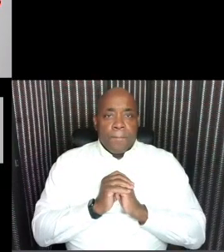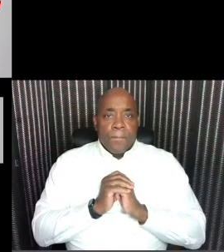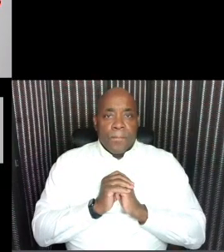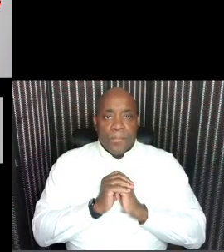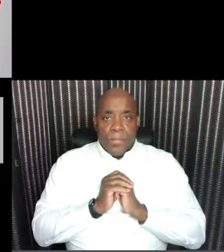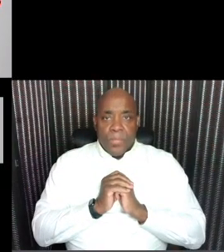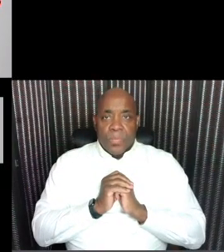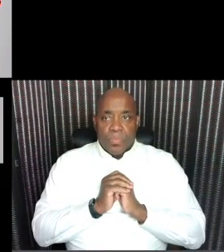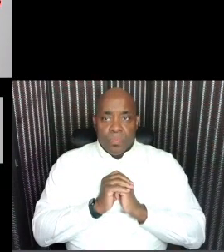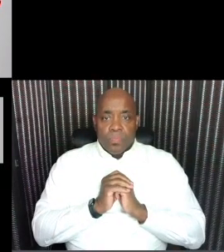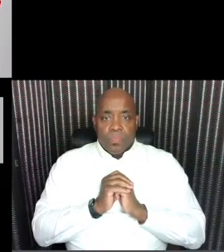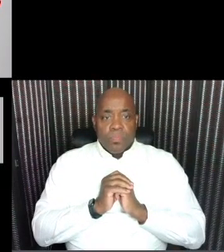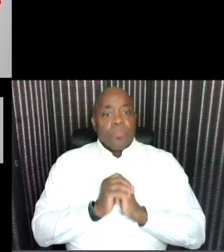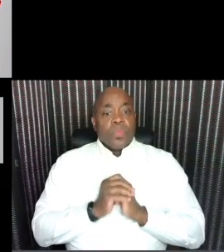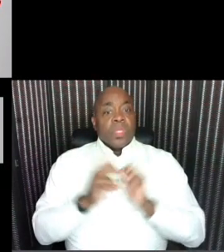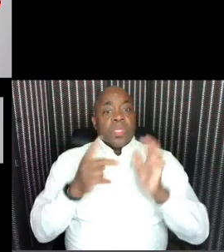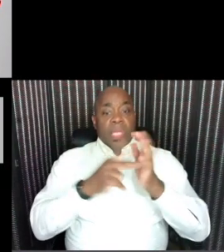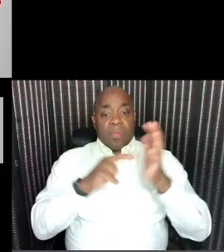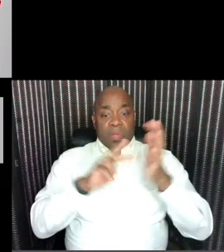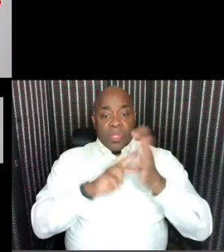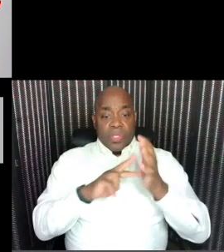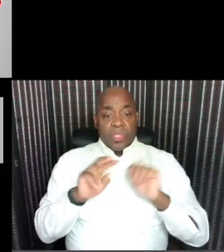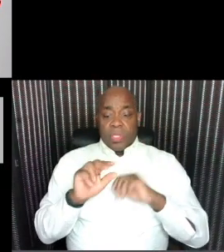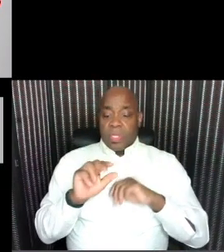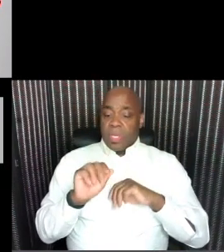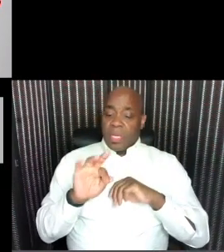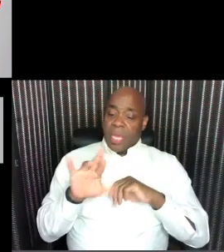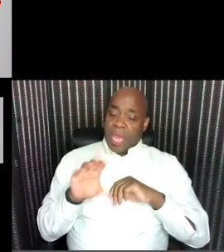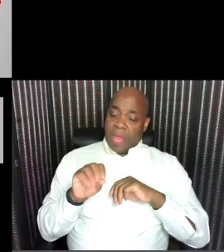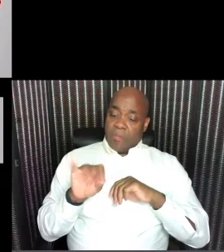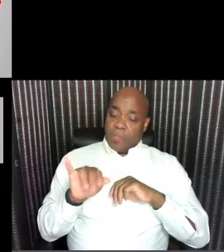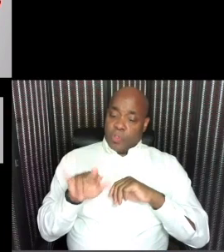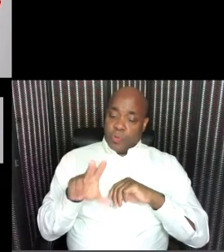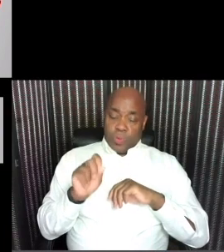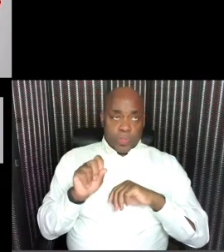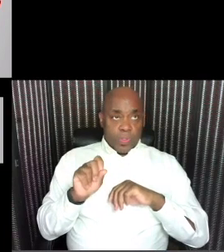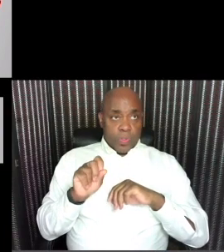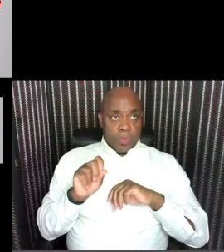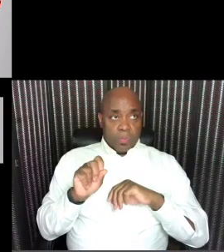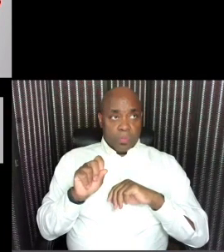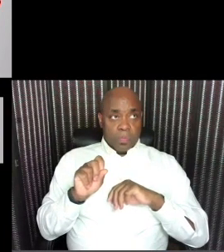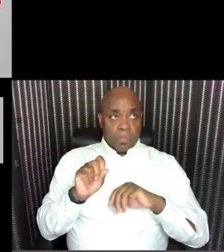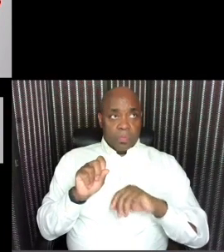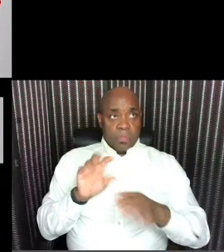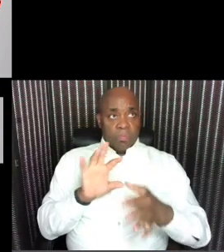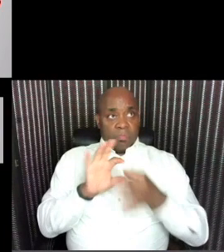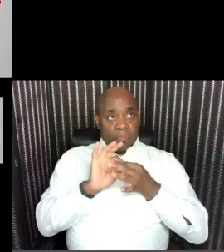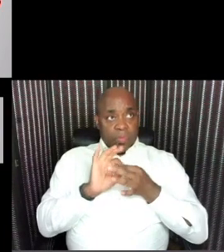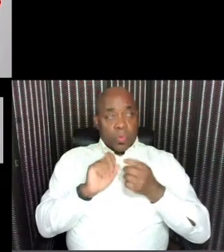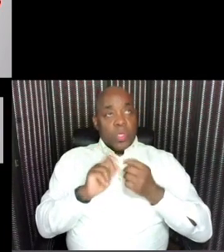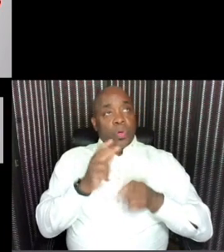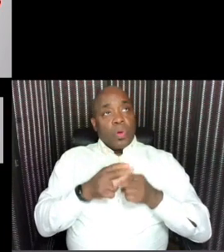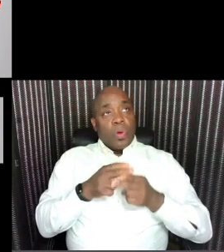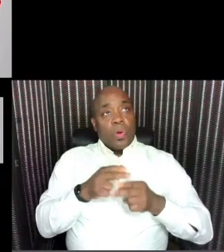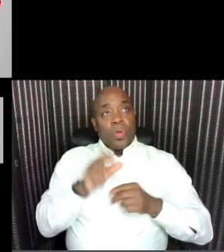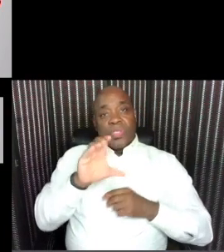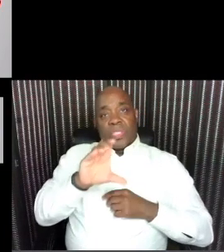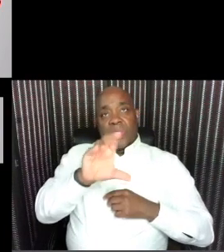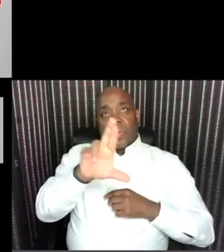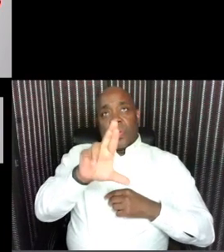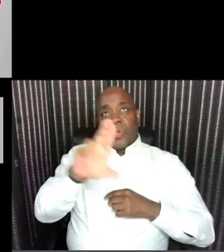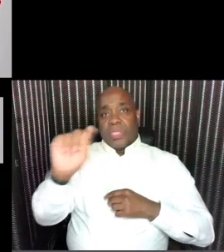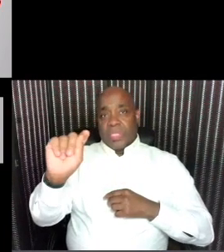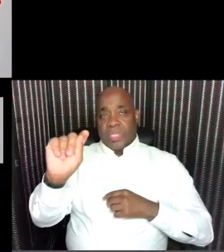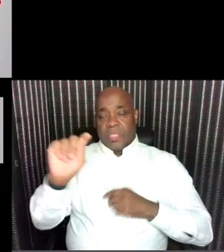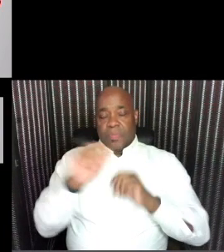This definition of Afrofuturism offered by him is intrinsic to what he calls a critical Afrofuturist theory, or CRT. And he